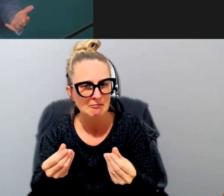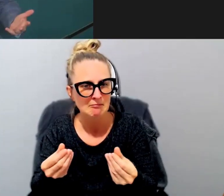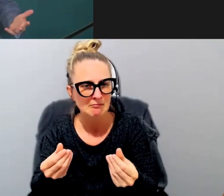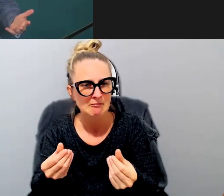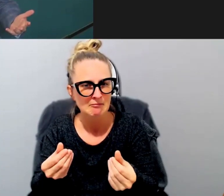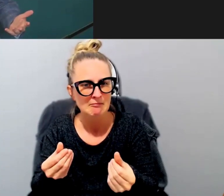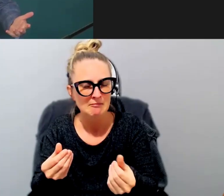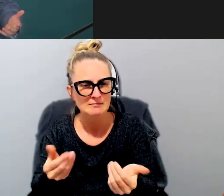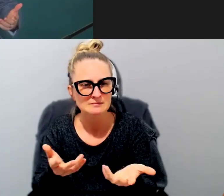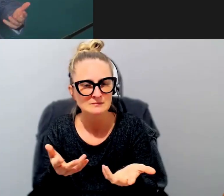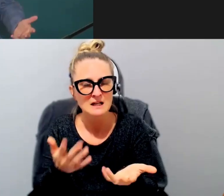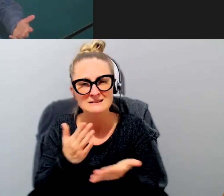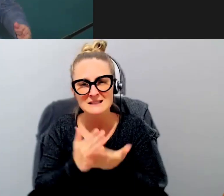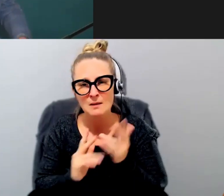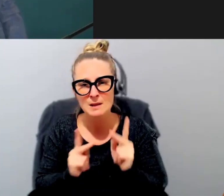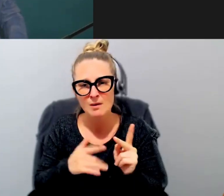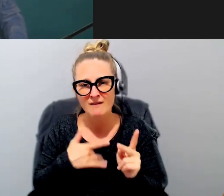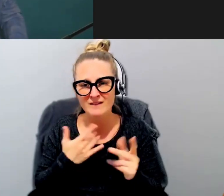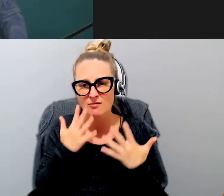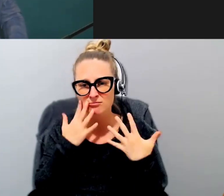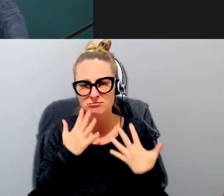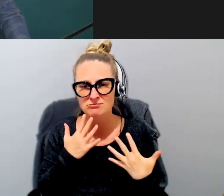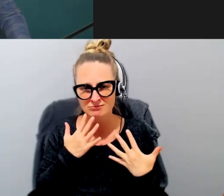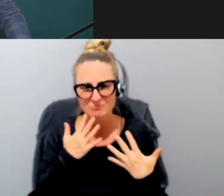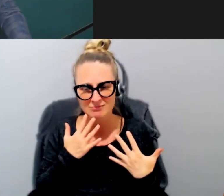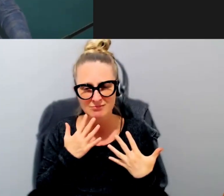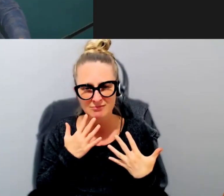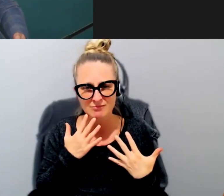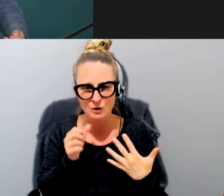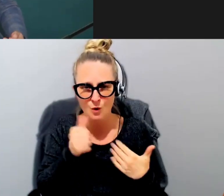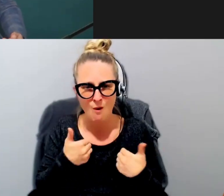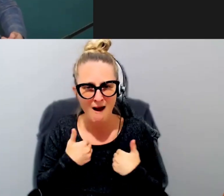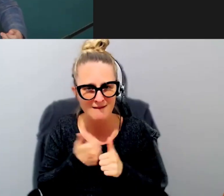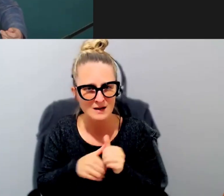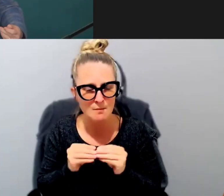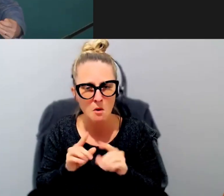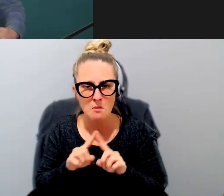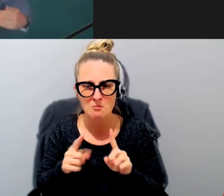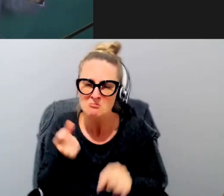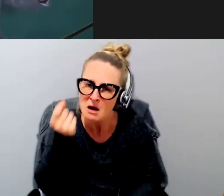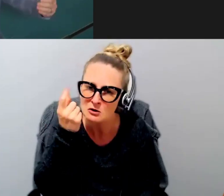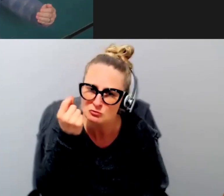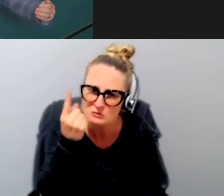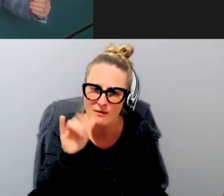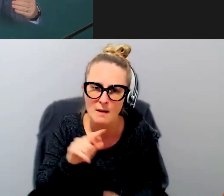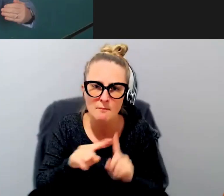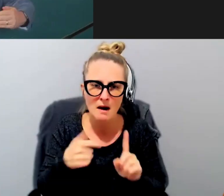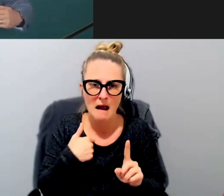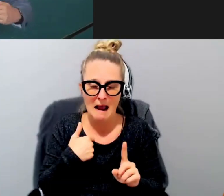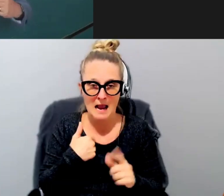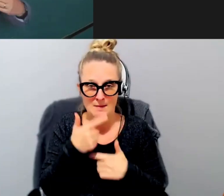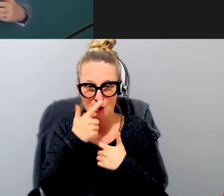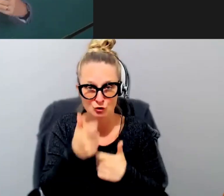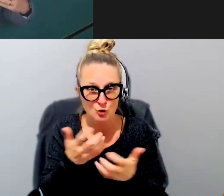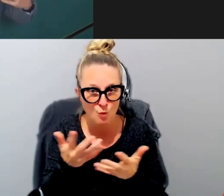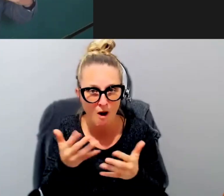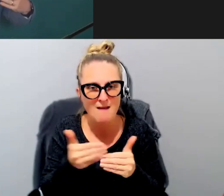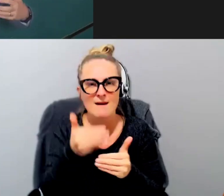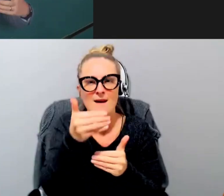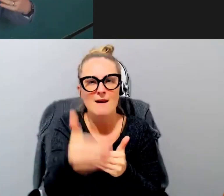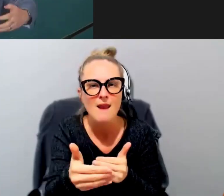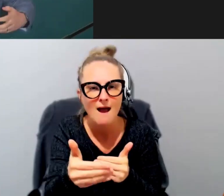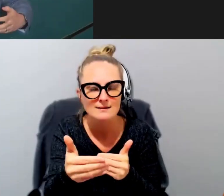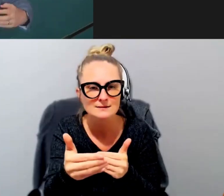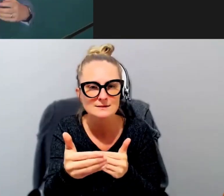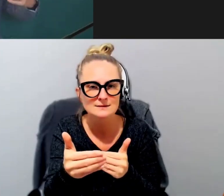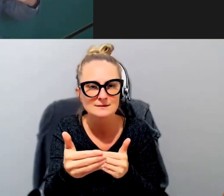that that's going away. And I get that, but I'm interested in what comes next and how do we